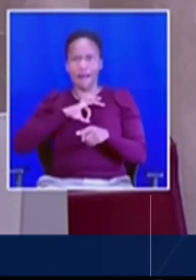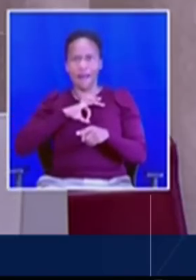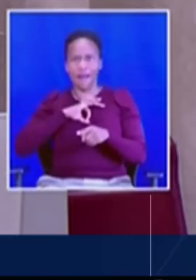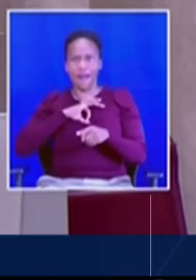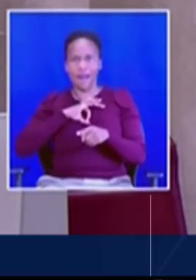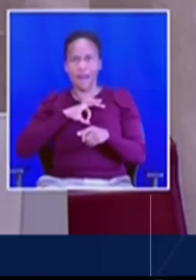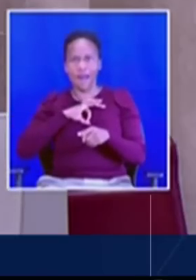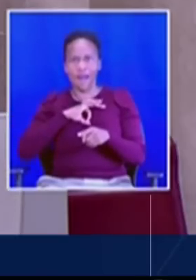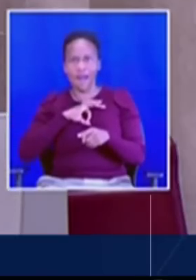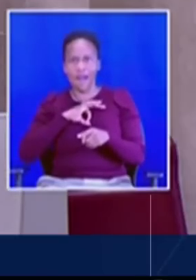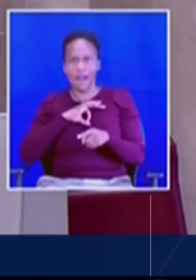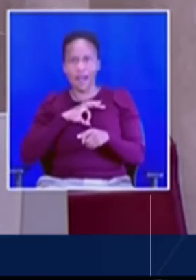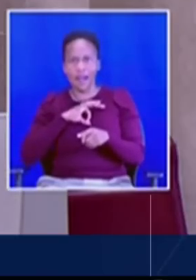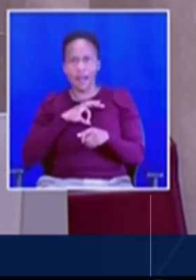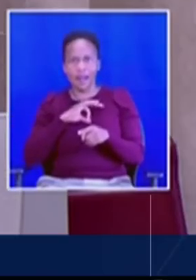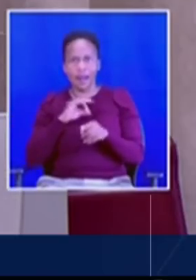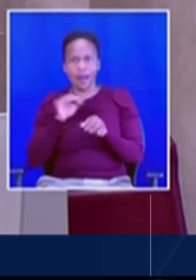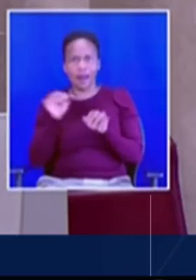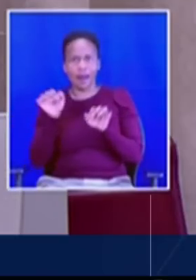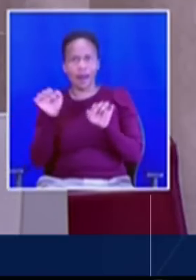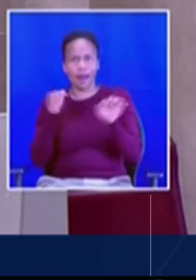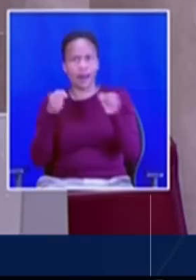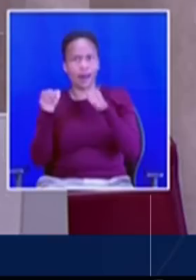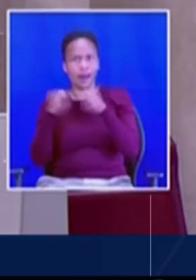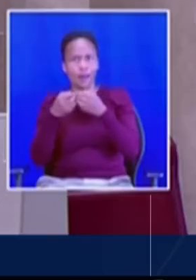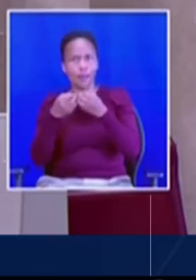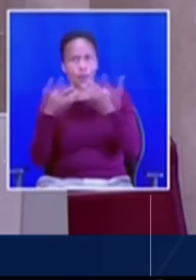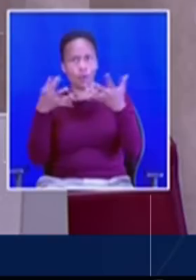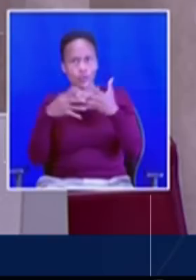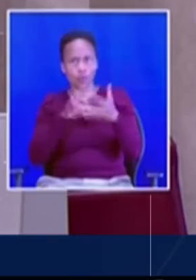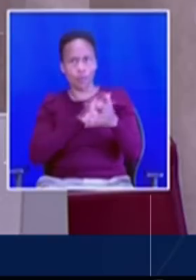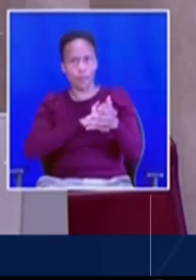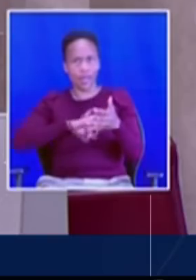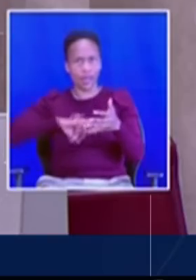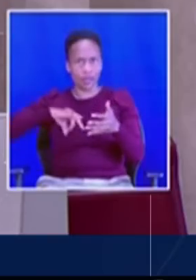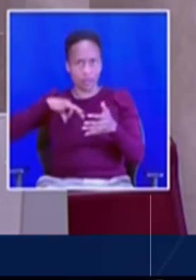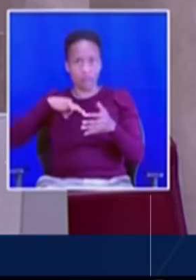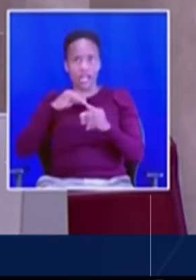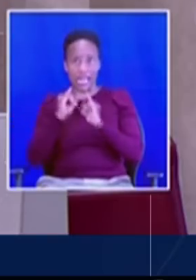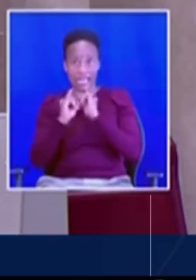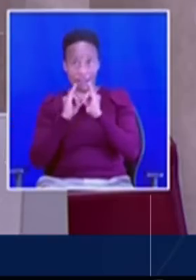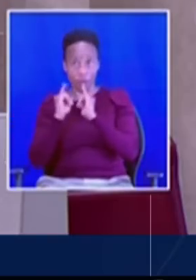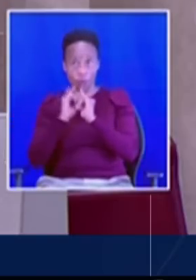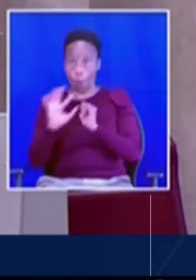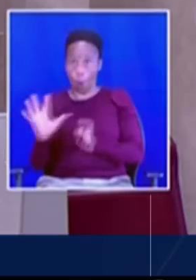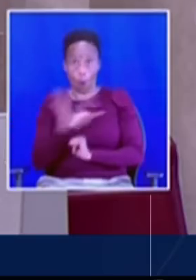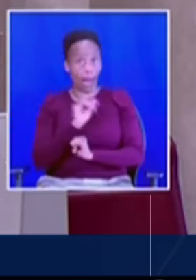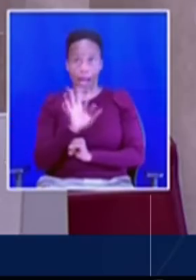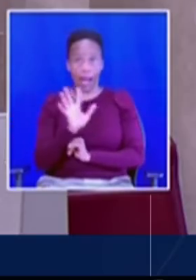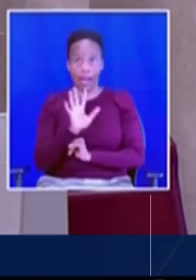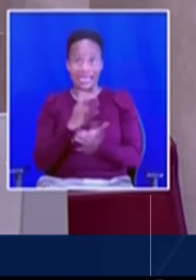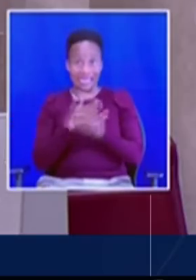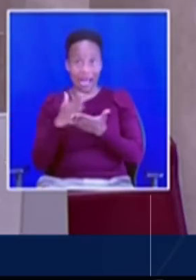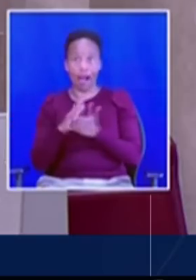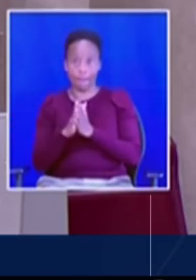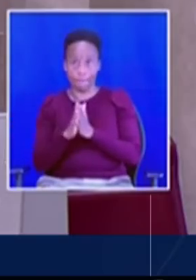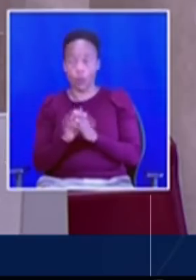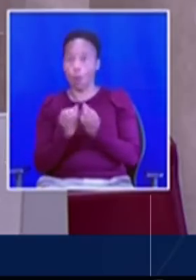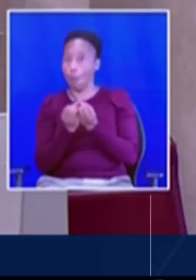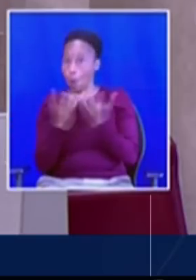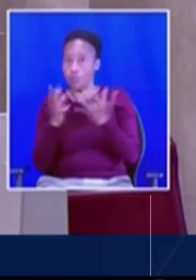municipalities, most of those mayors were interviewed, if not all of them. So it was not